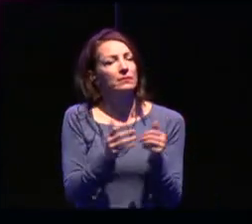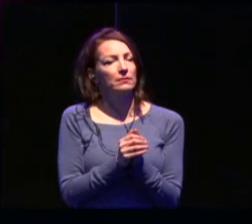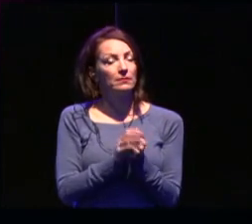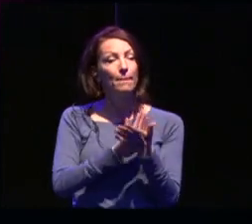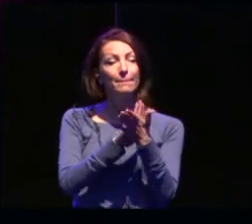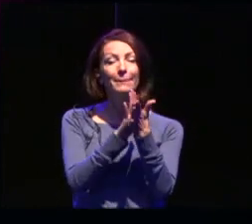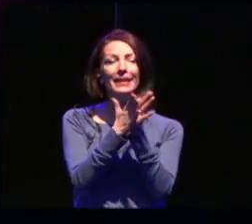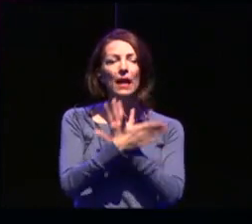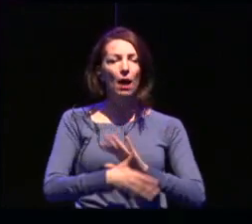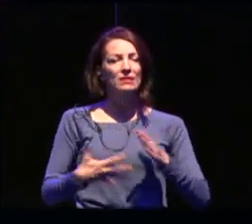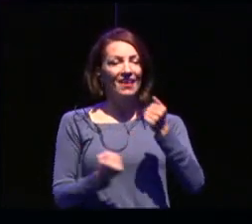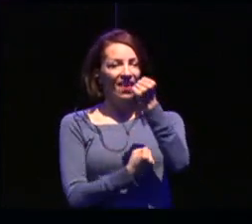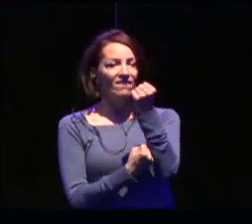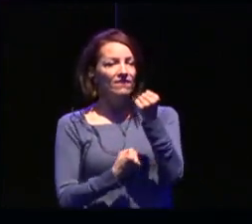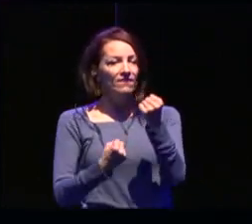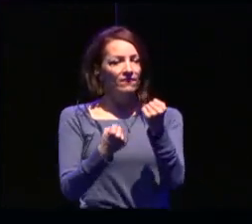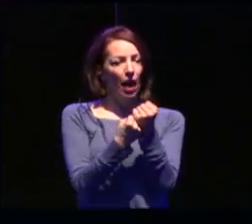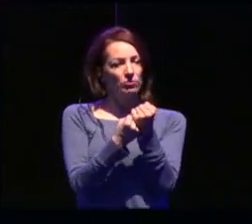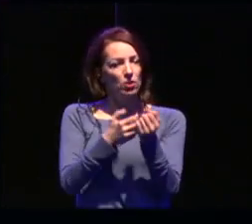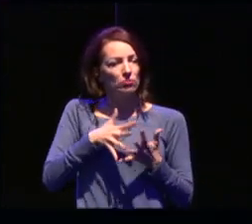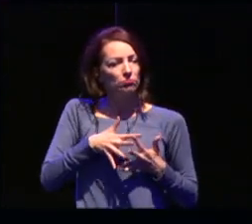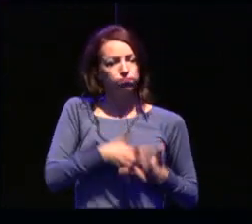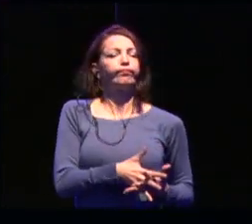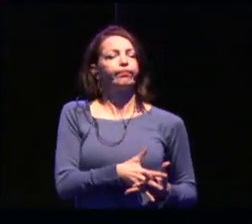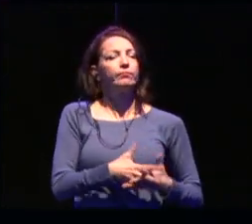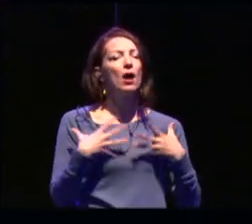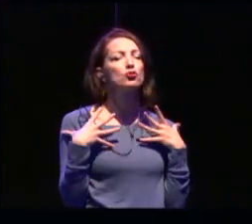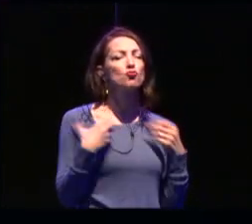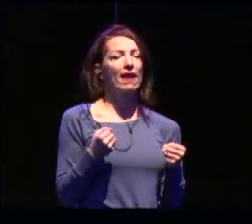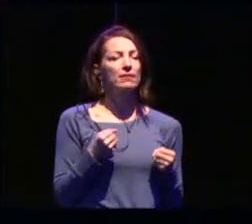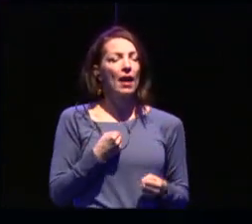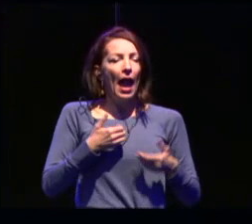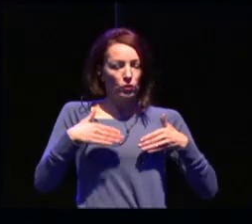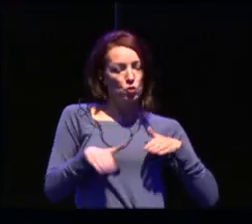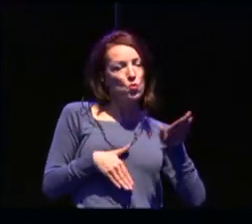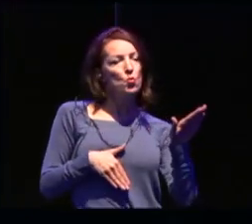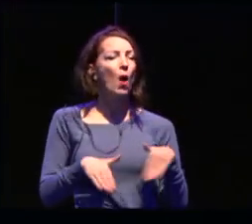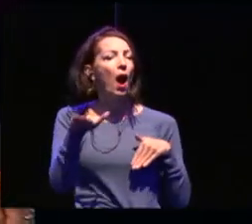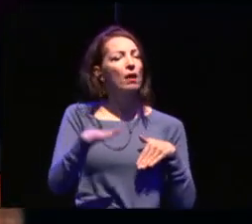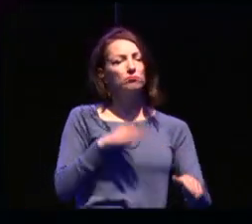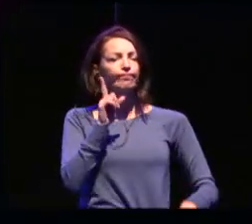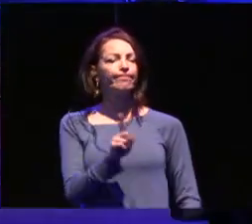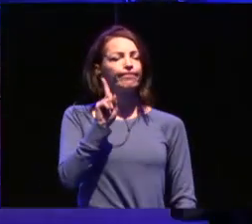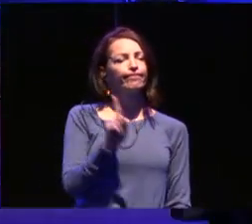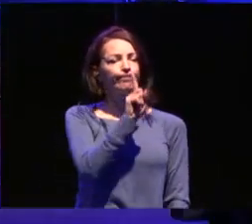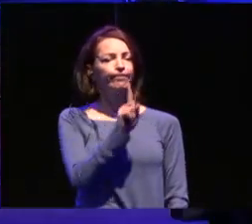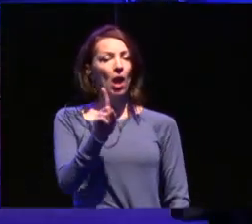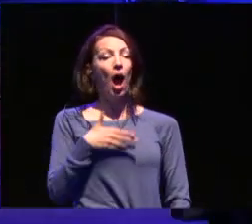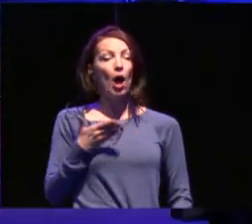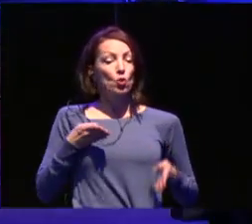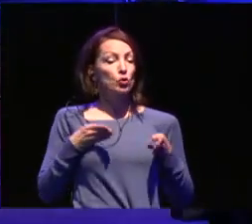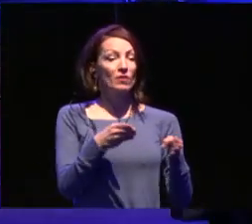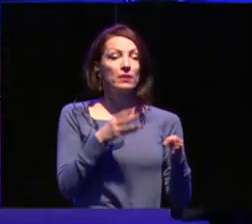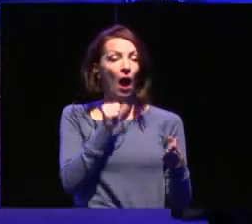becomes the foundational piece of your strength. You walk out into the world on your strength, not